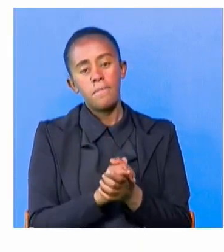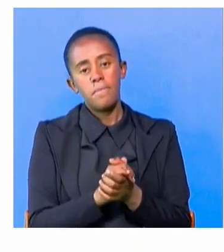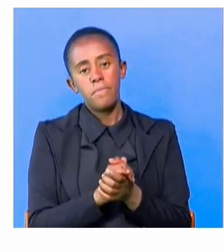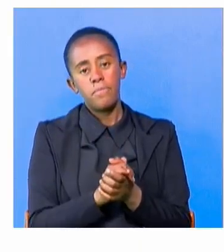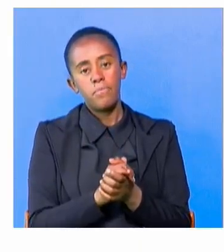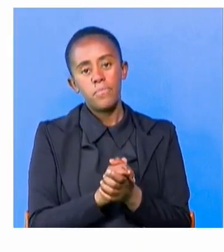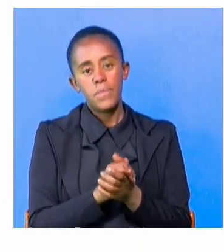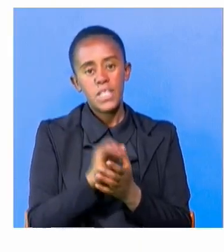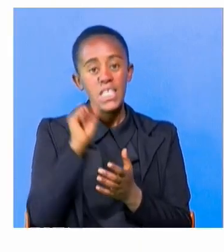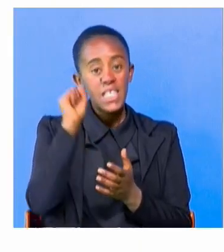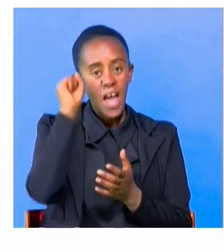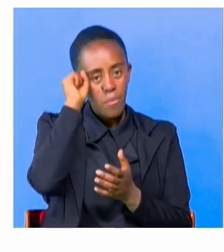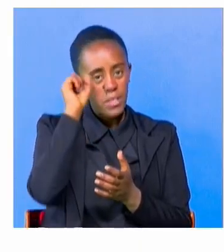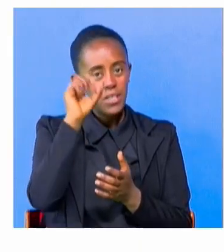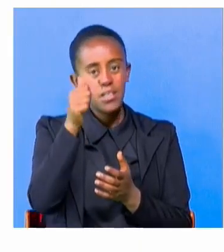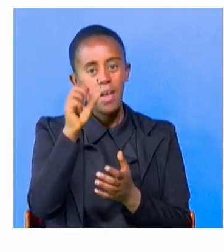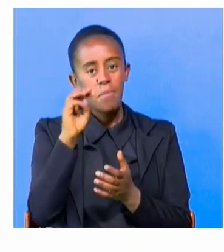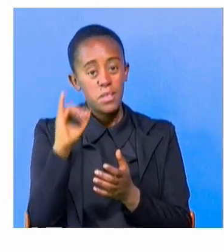Sami.